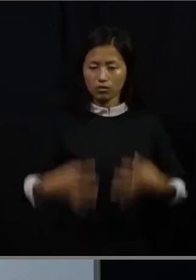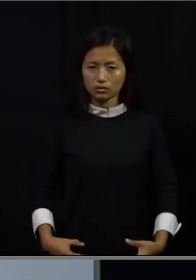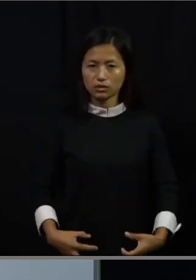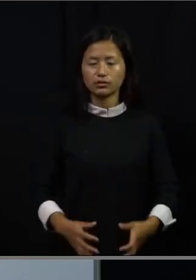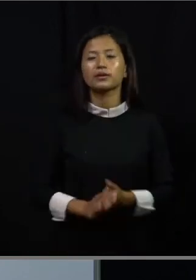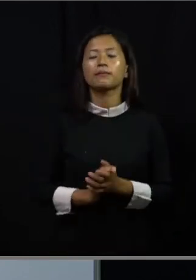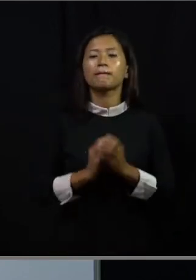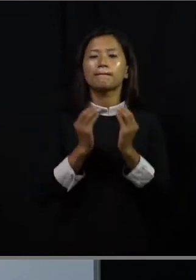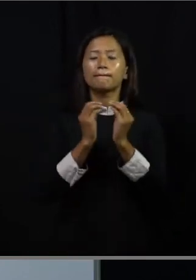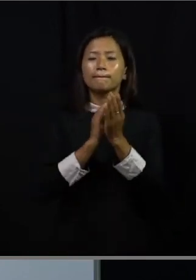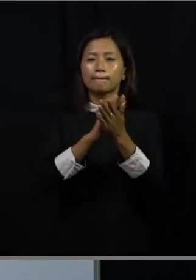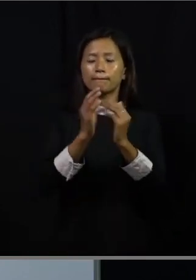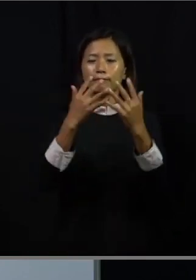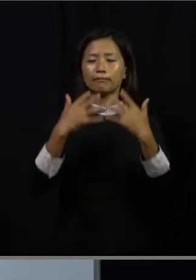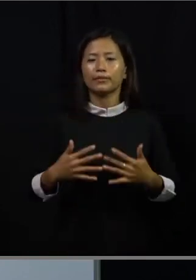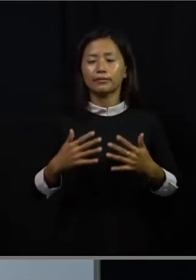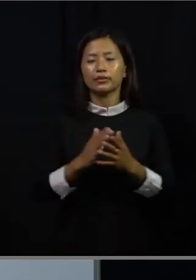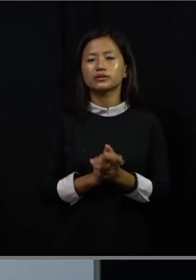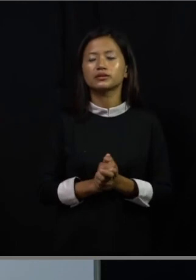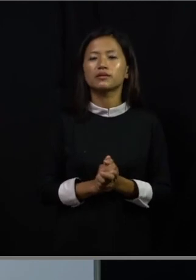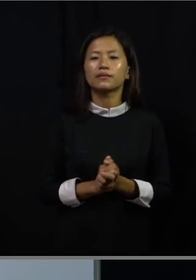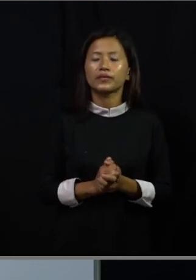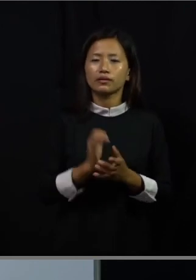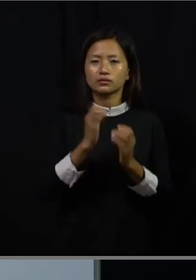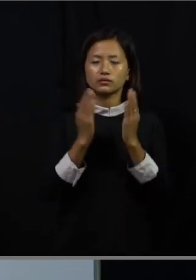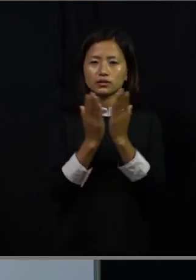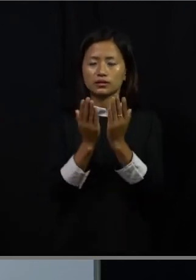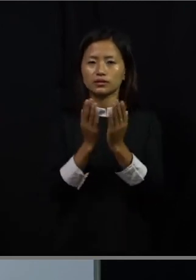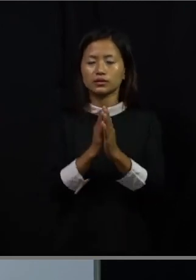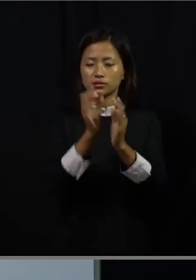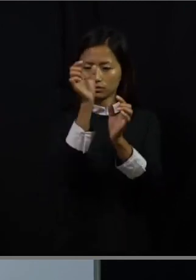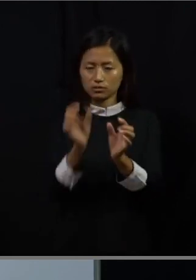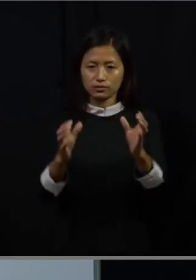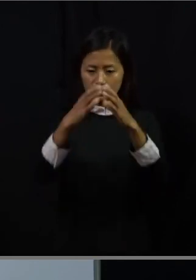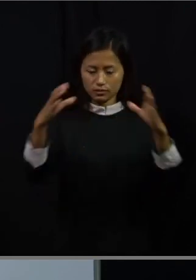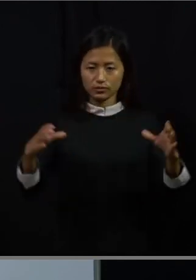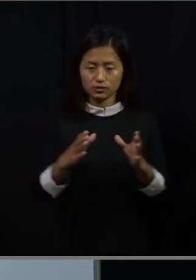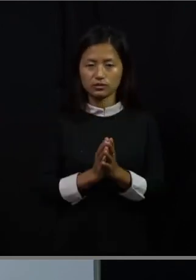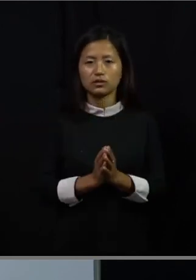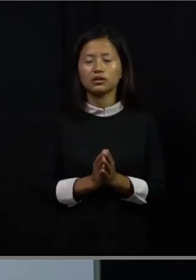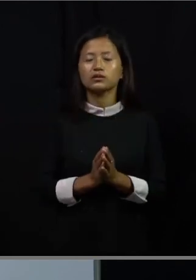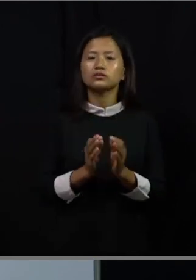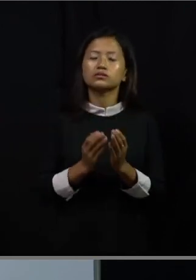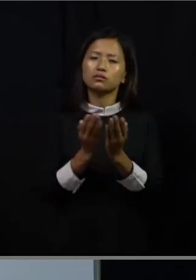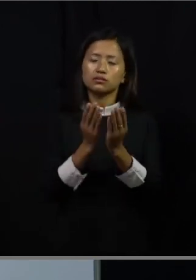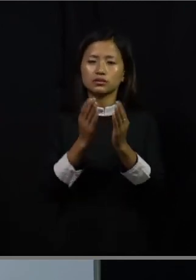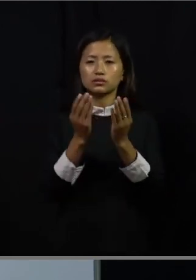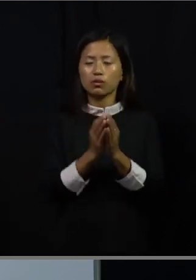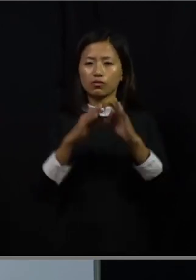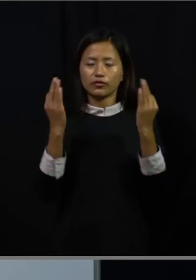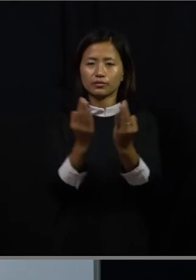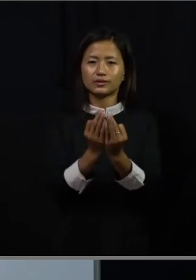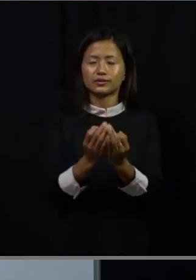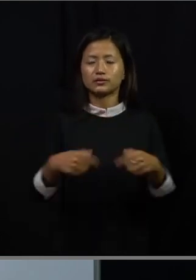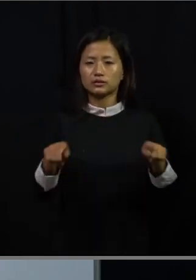structure of whatever they are going to study. For example, if you're studying about institutions, they don't just study about a family and then they just leave it like that. They study